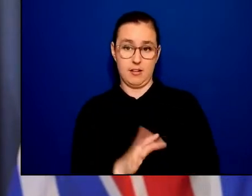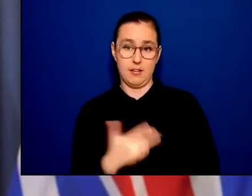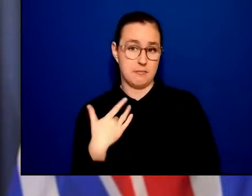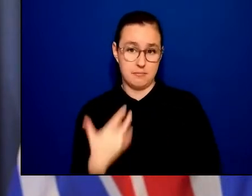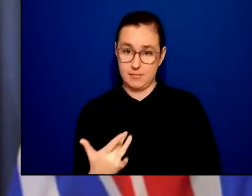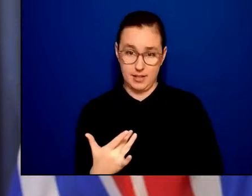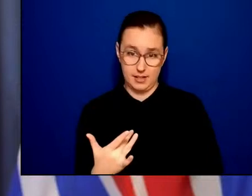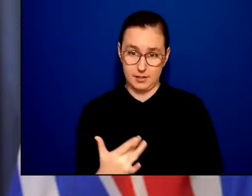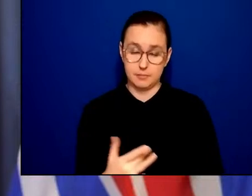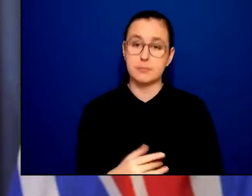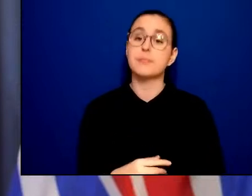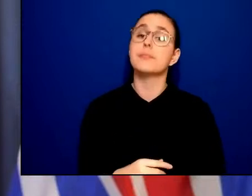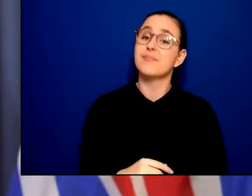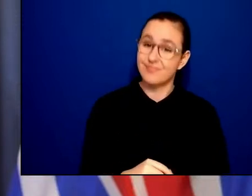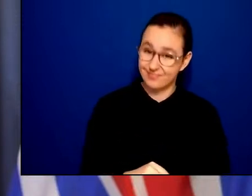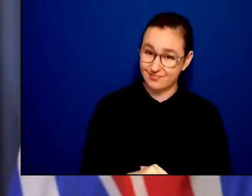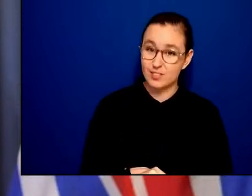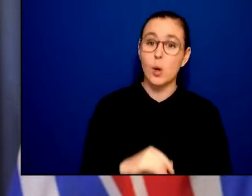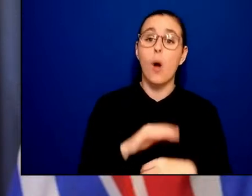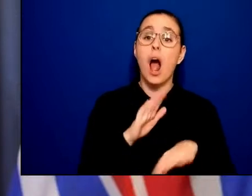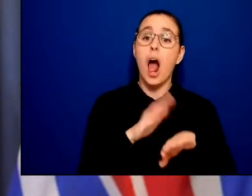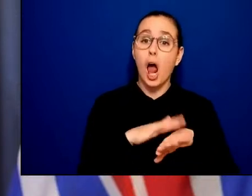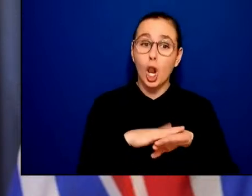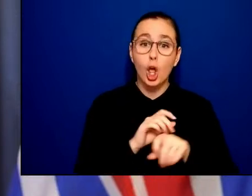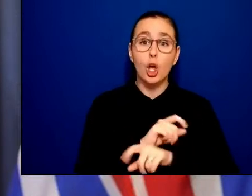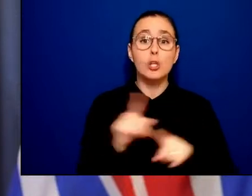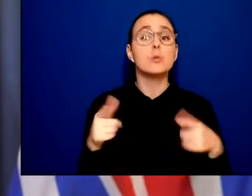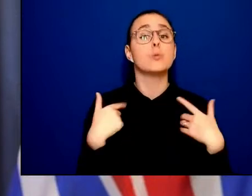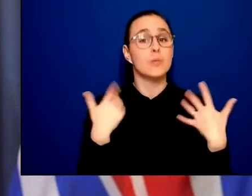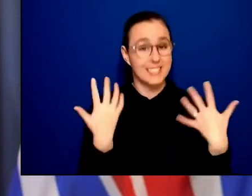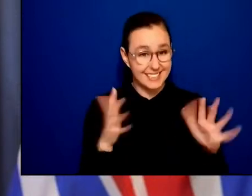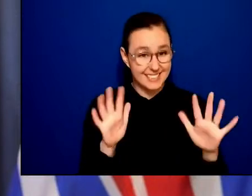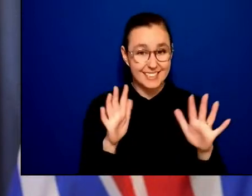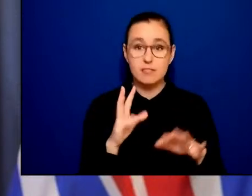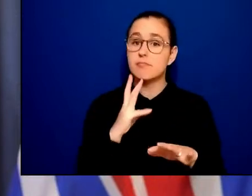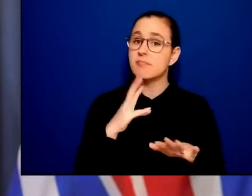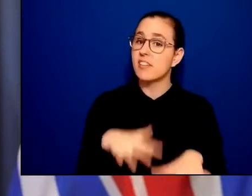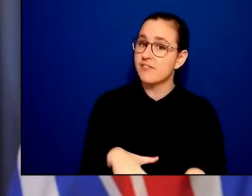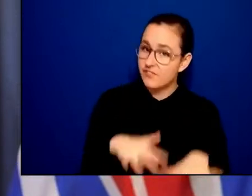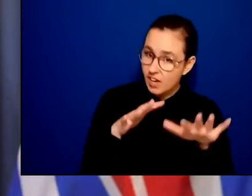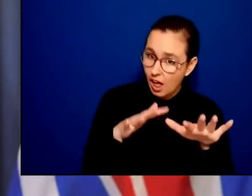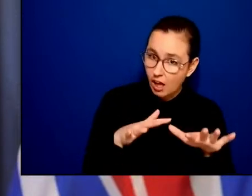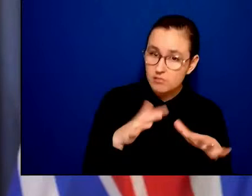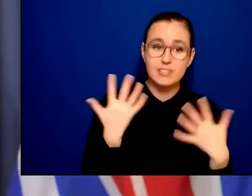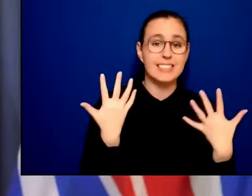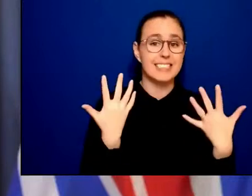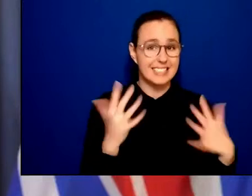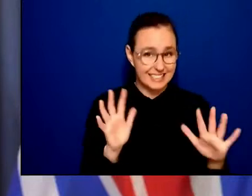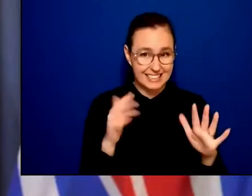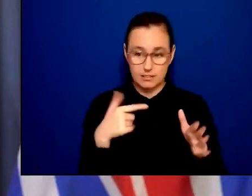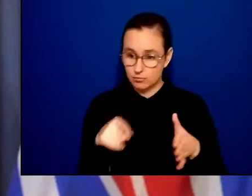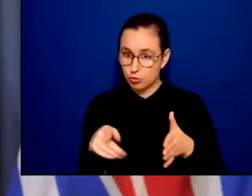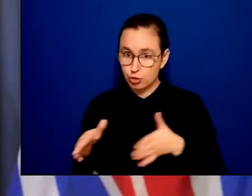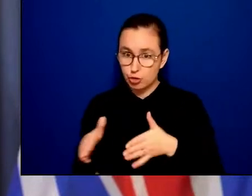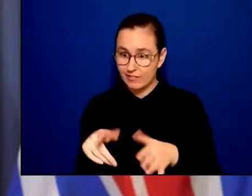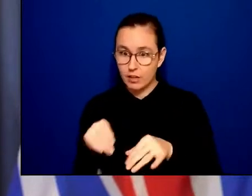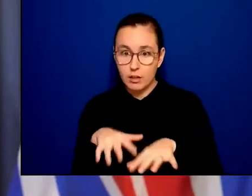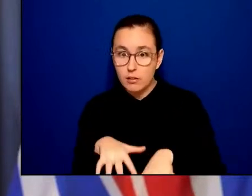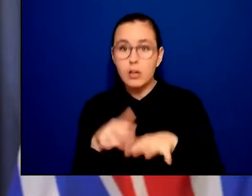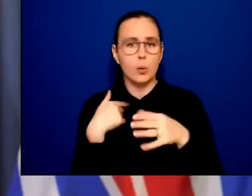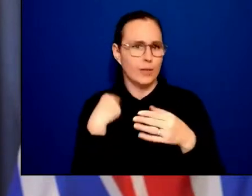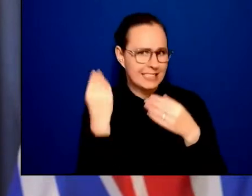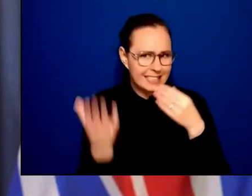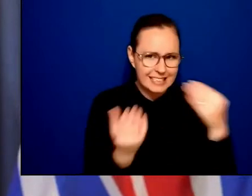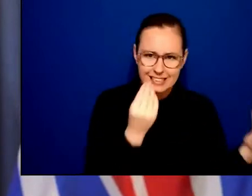alerting took place in terms of the flood warnings that were stream flow advisories that went to local communities. Drive BC